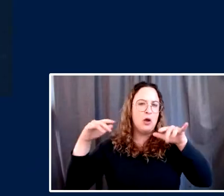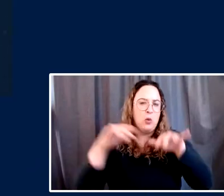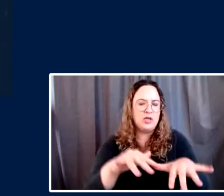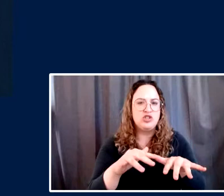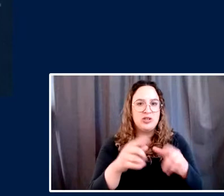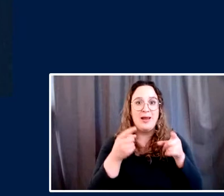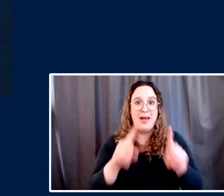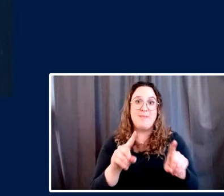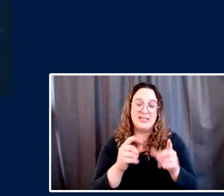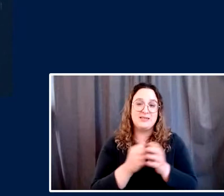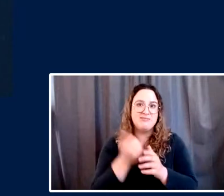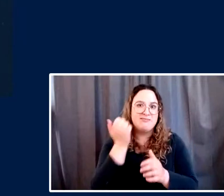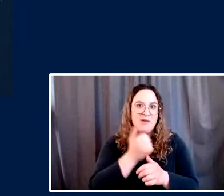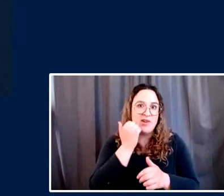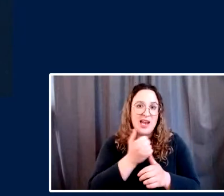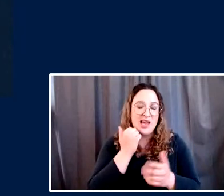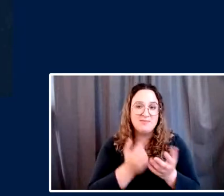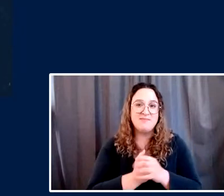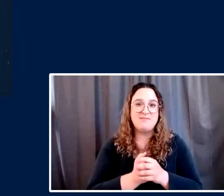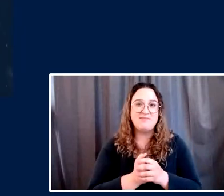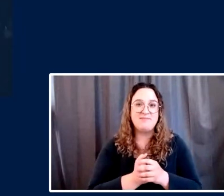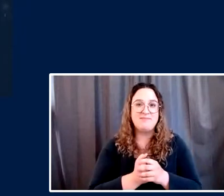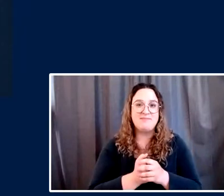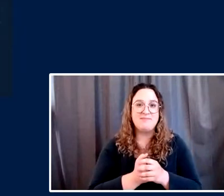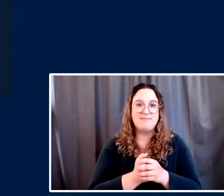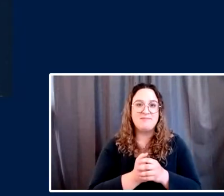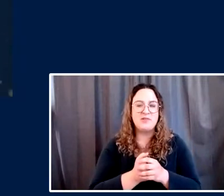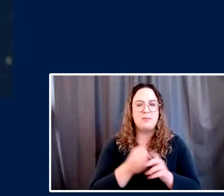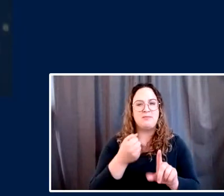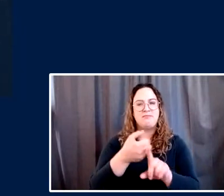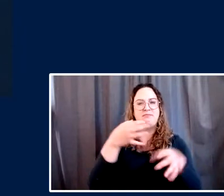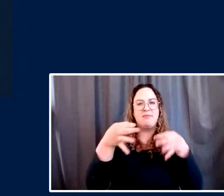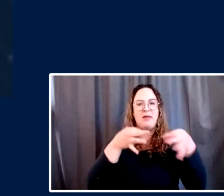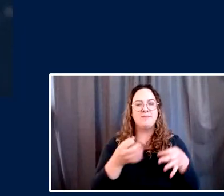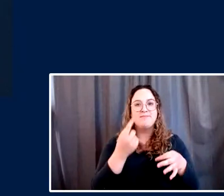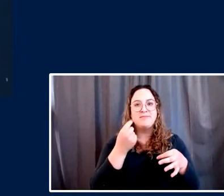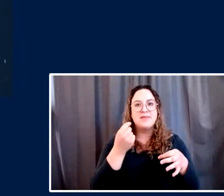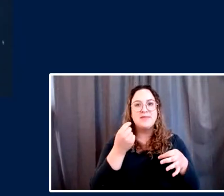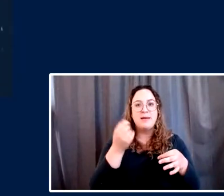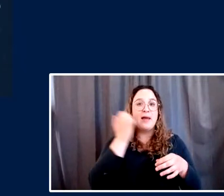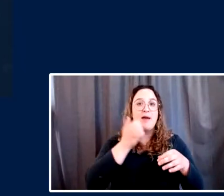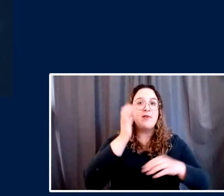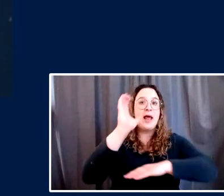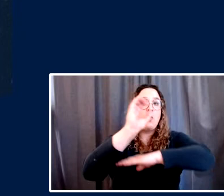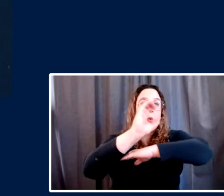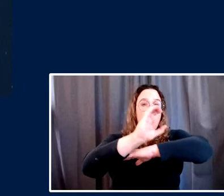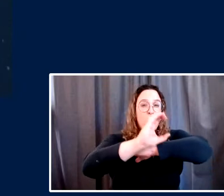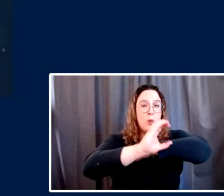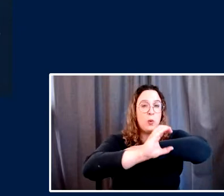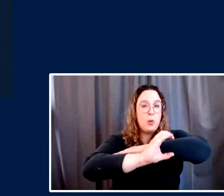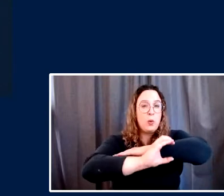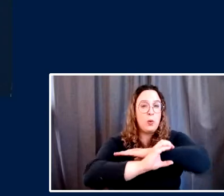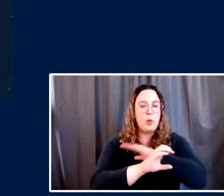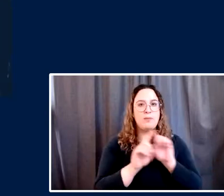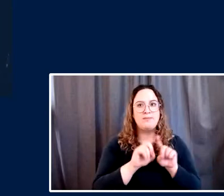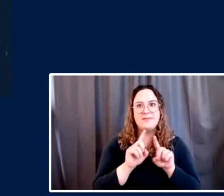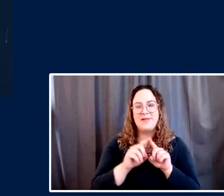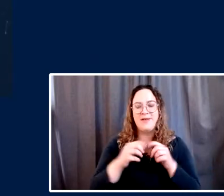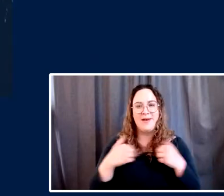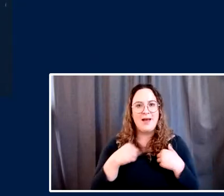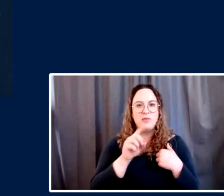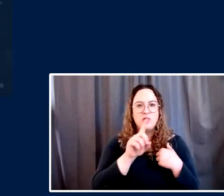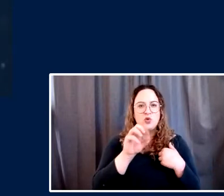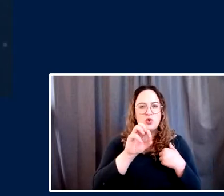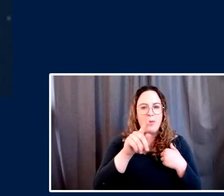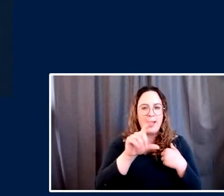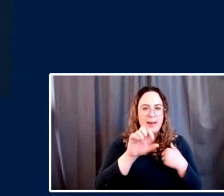diurnal migration. And essentially, as the sun sets every night, deep sea animals from tiny little zooplankton to much larger